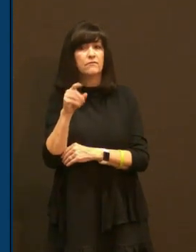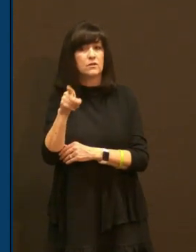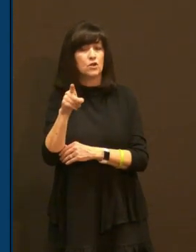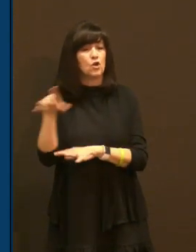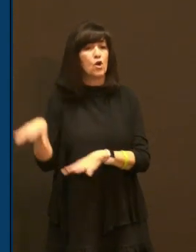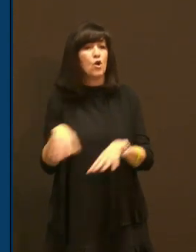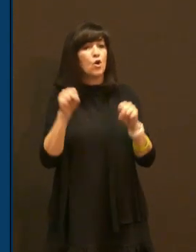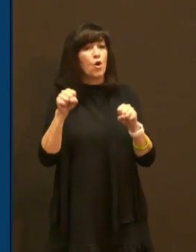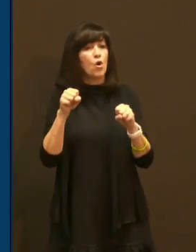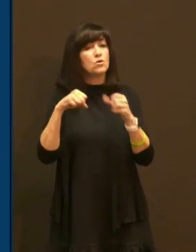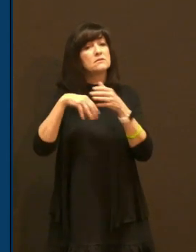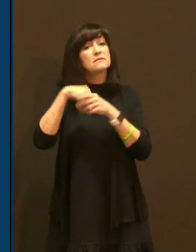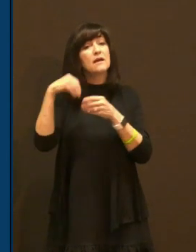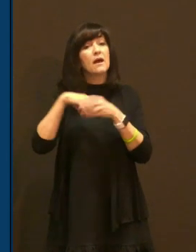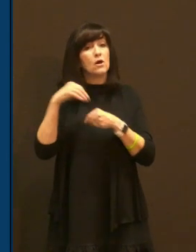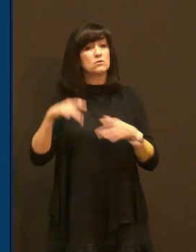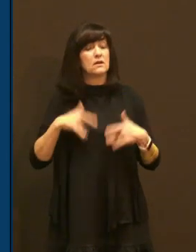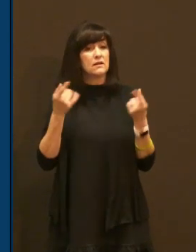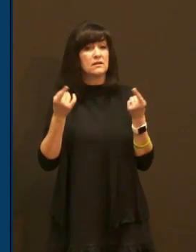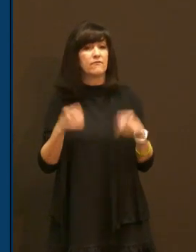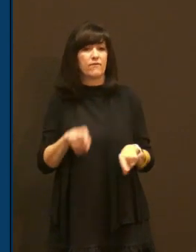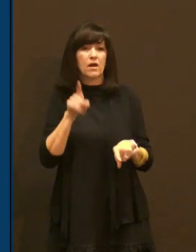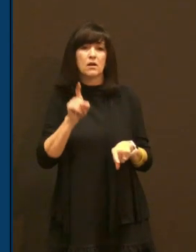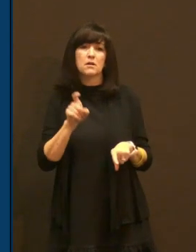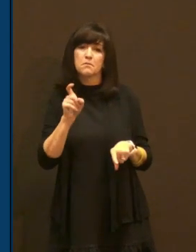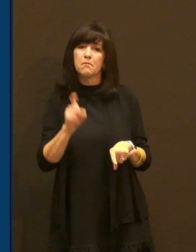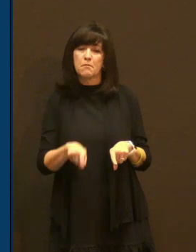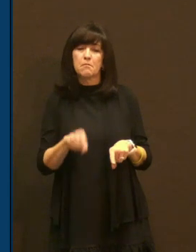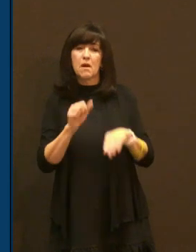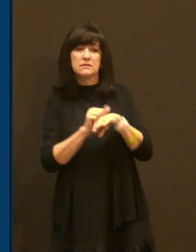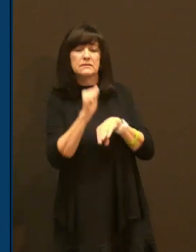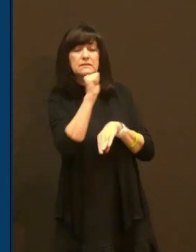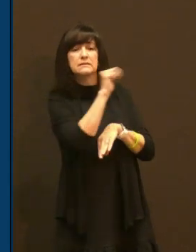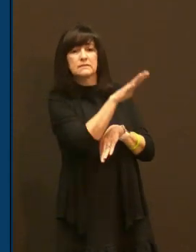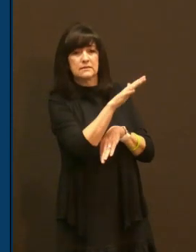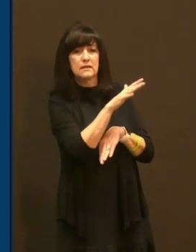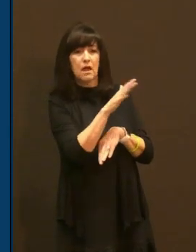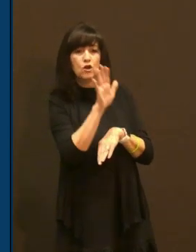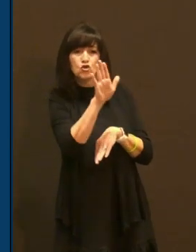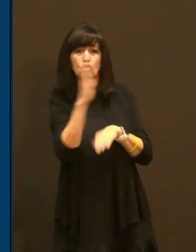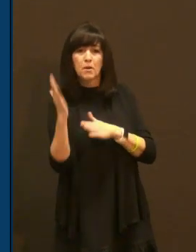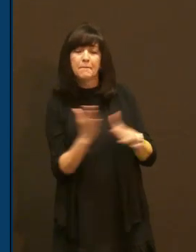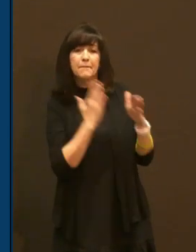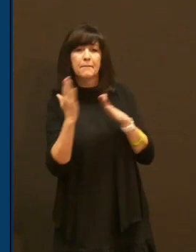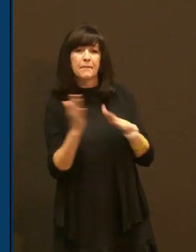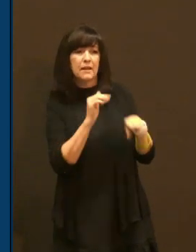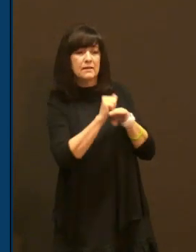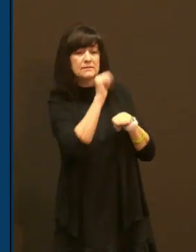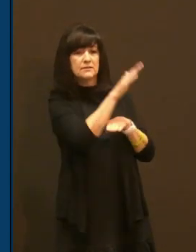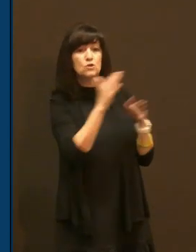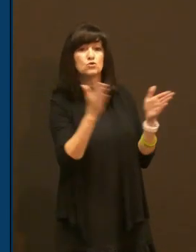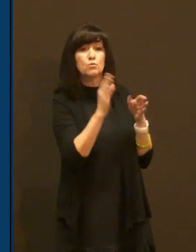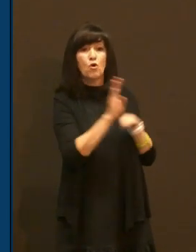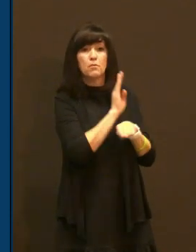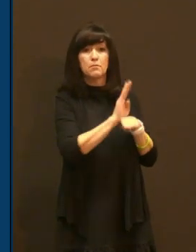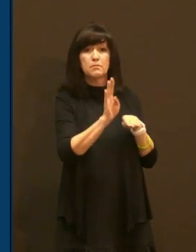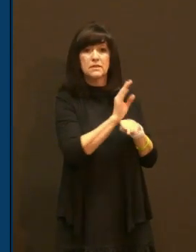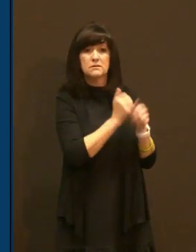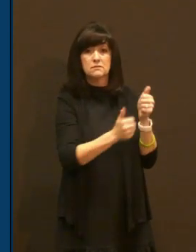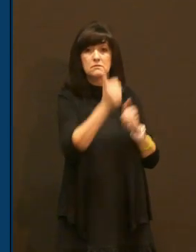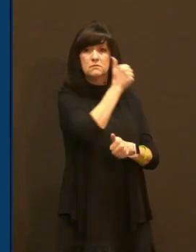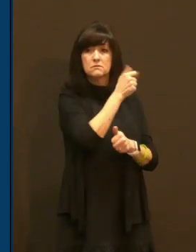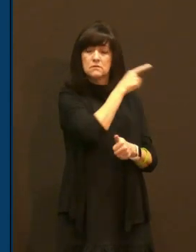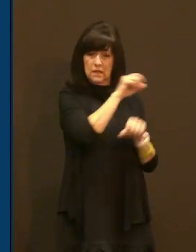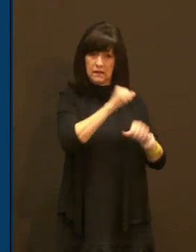large outdoor event by submitting a plan to the Division of Small Business, just to make sure that we can put in place